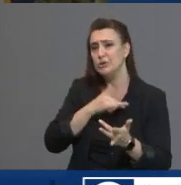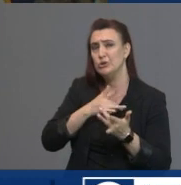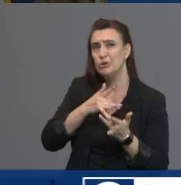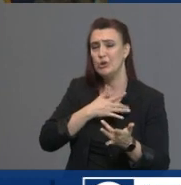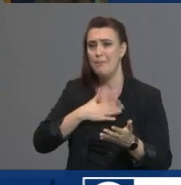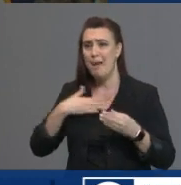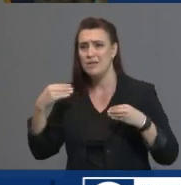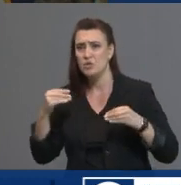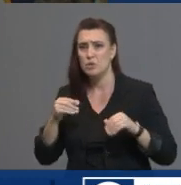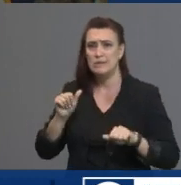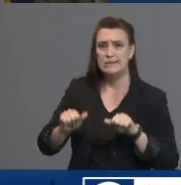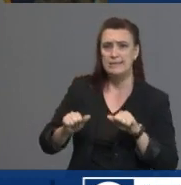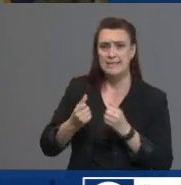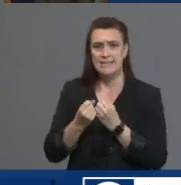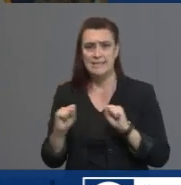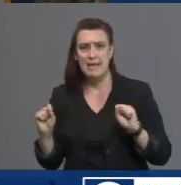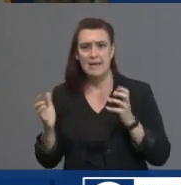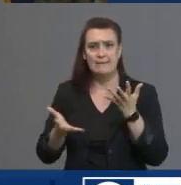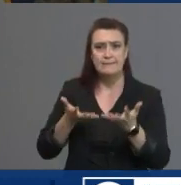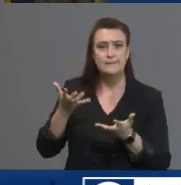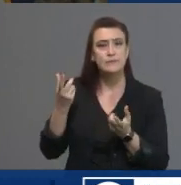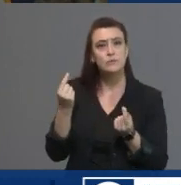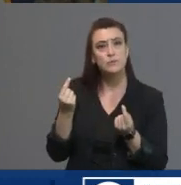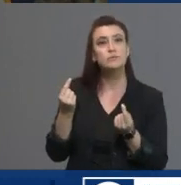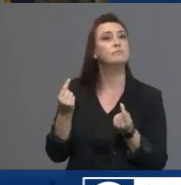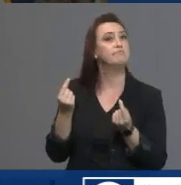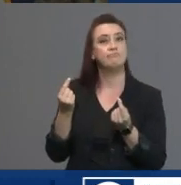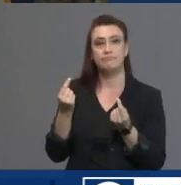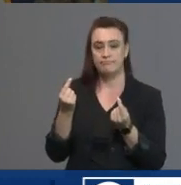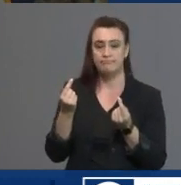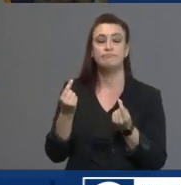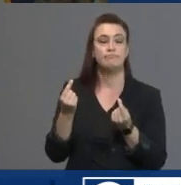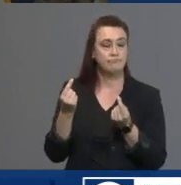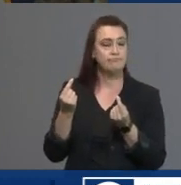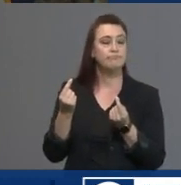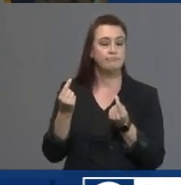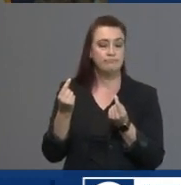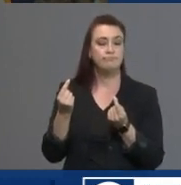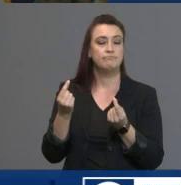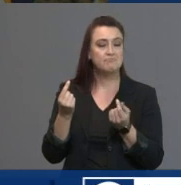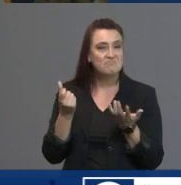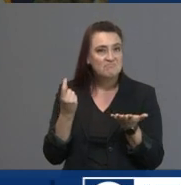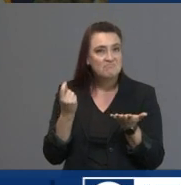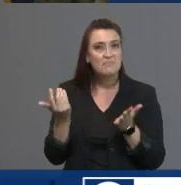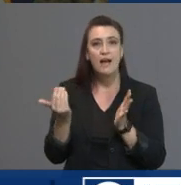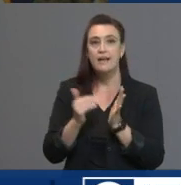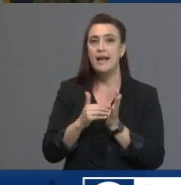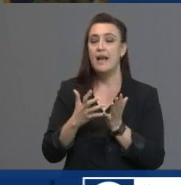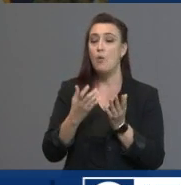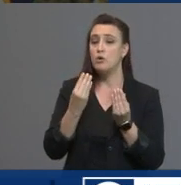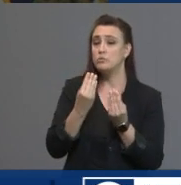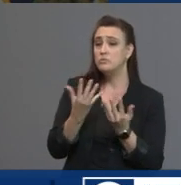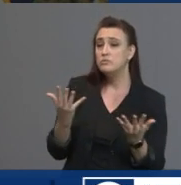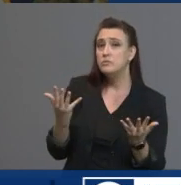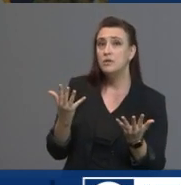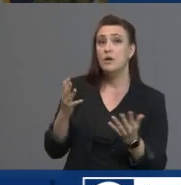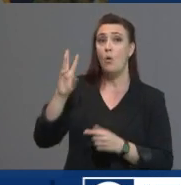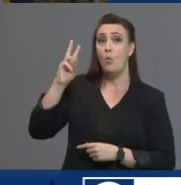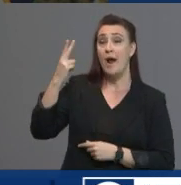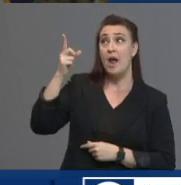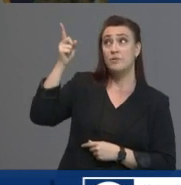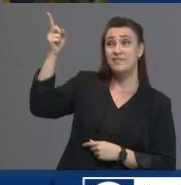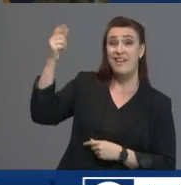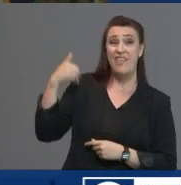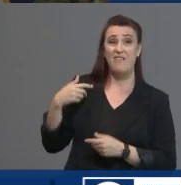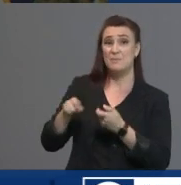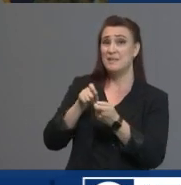were concerned around the safety of opening up retail. Again, I want to point you to the